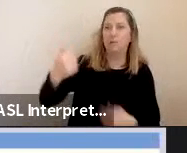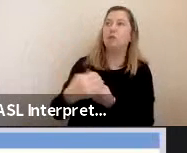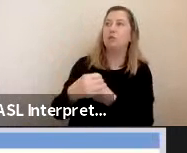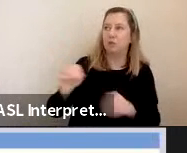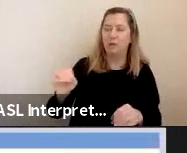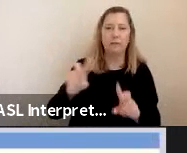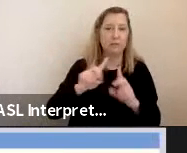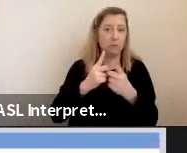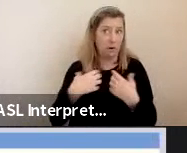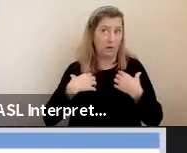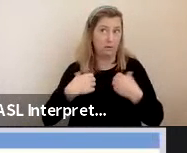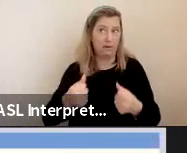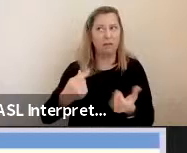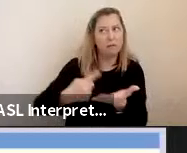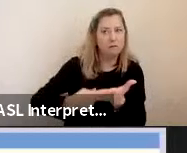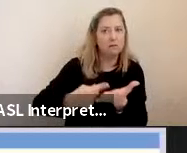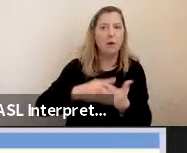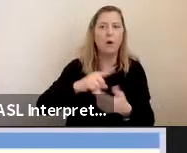Department of Health about when our